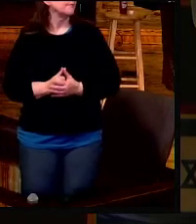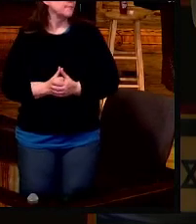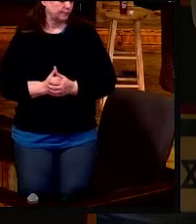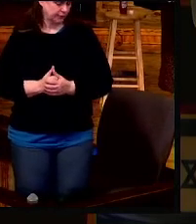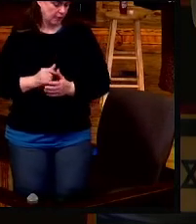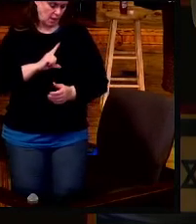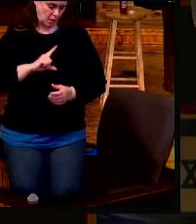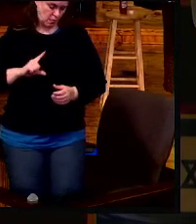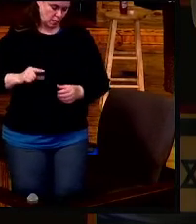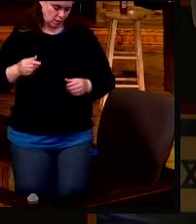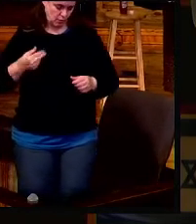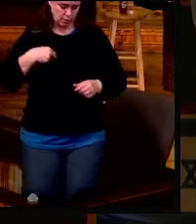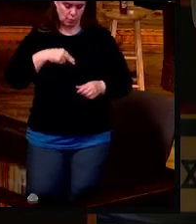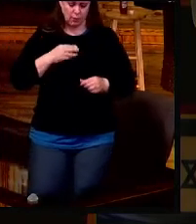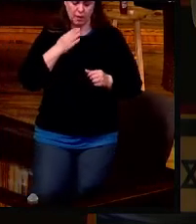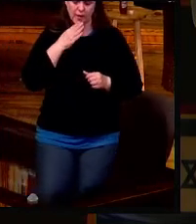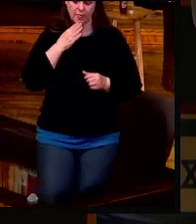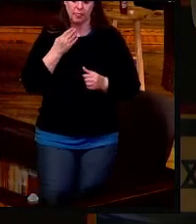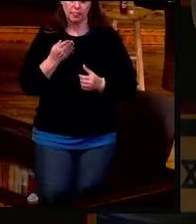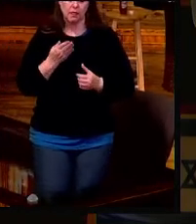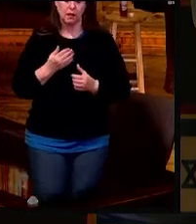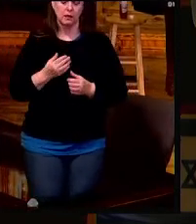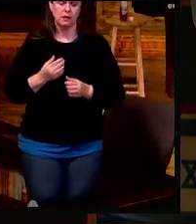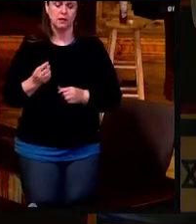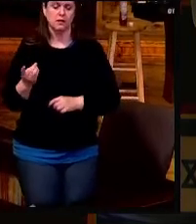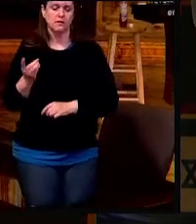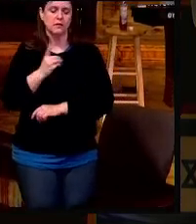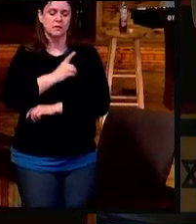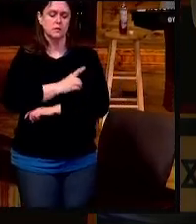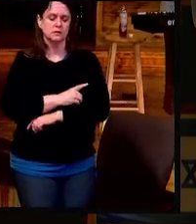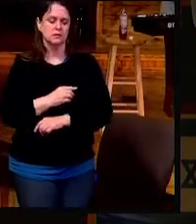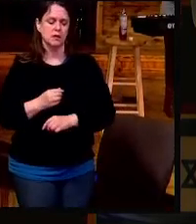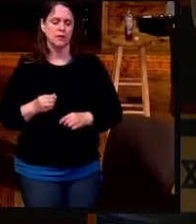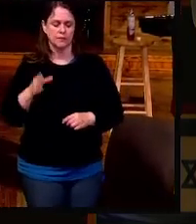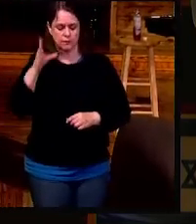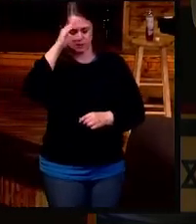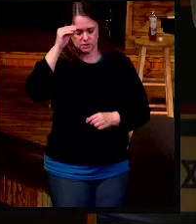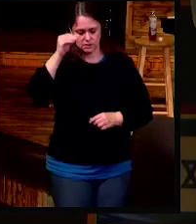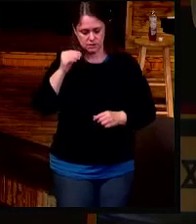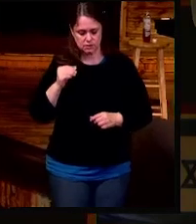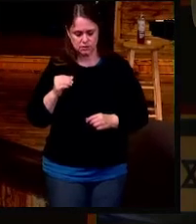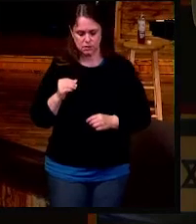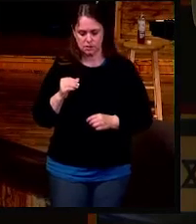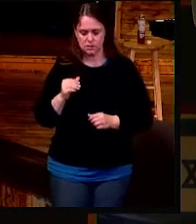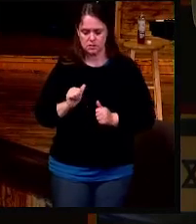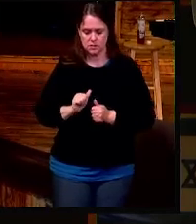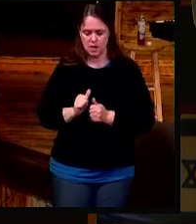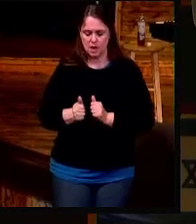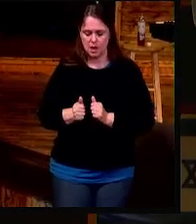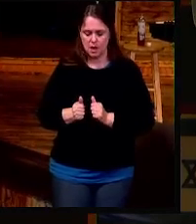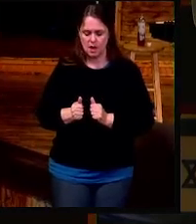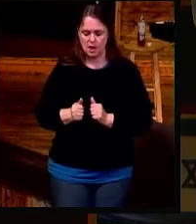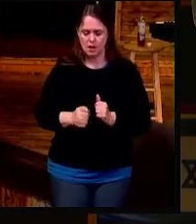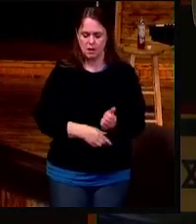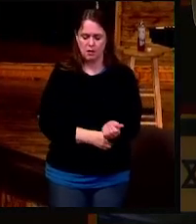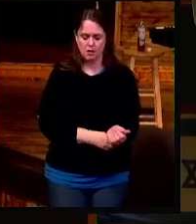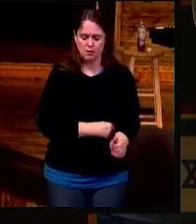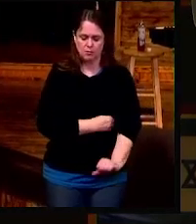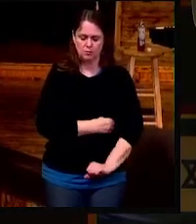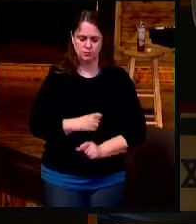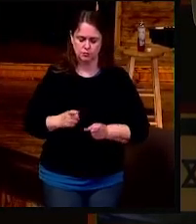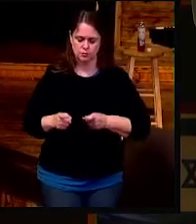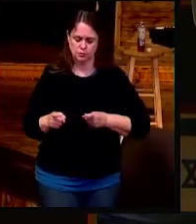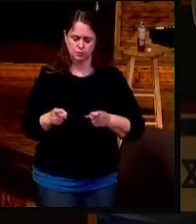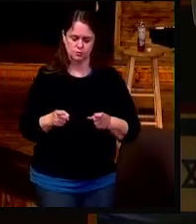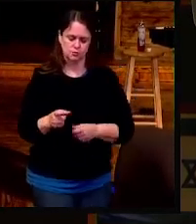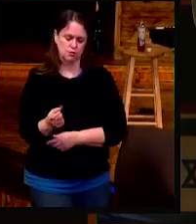Lord, we thank you for this day. Lord, we thank you for teaching us how to better control our emotions so you can